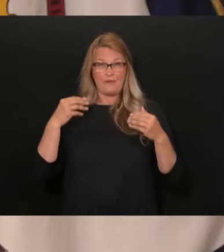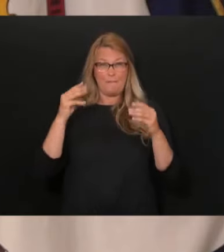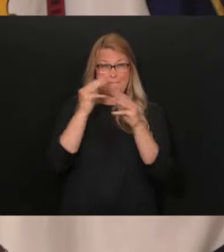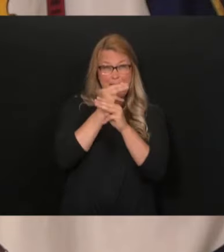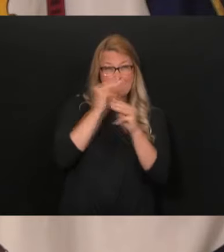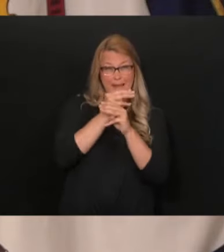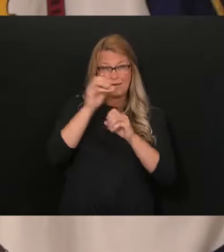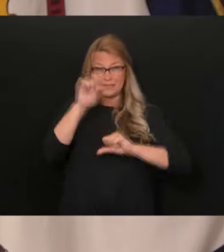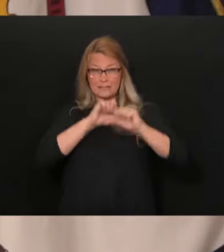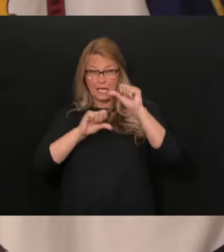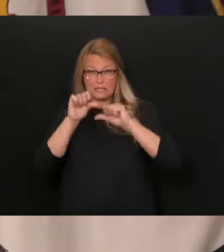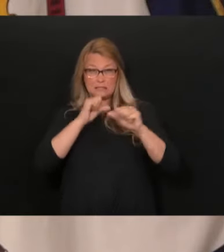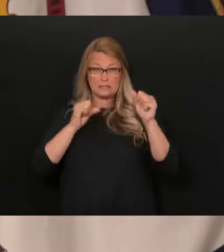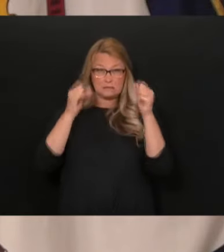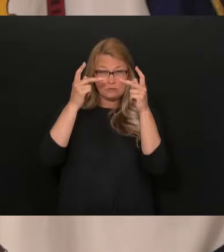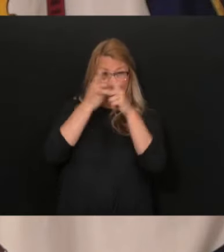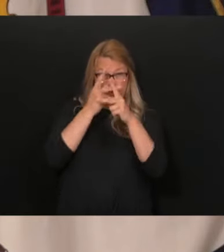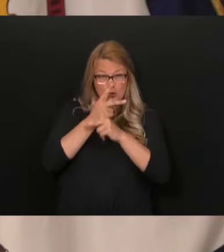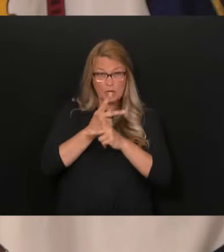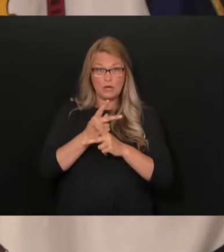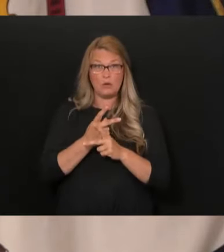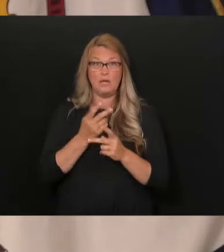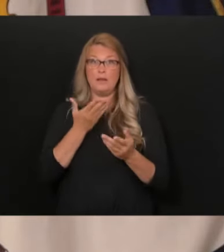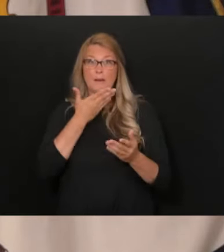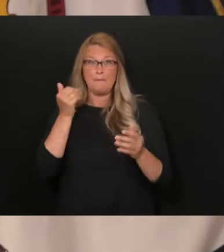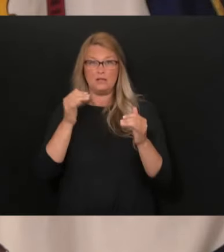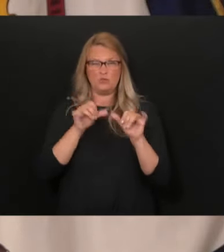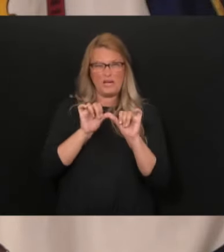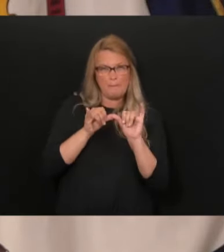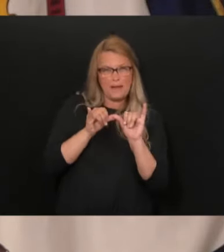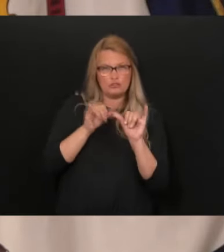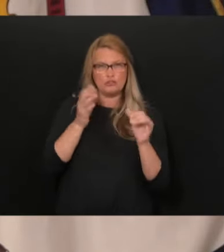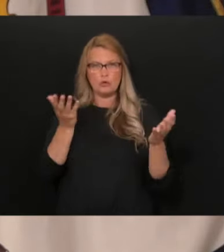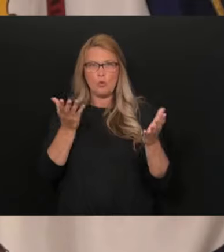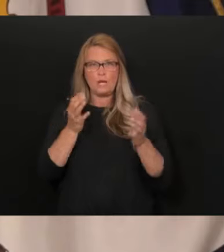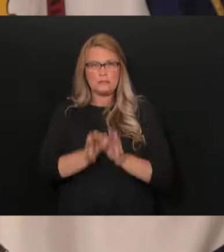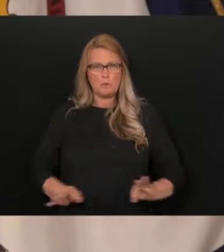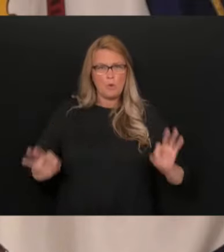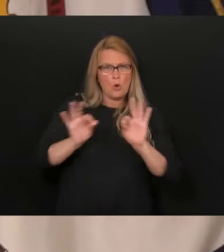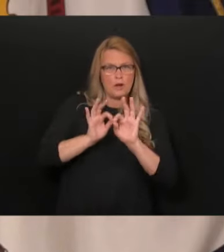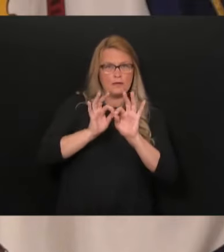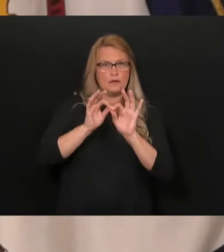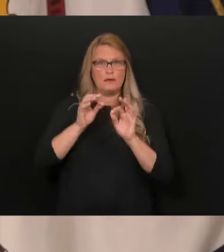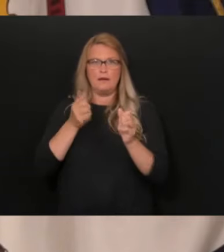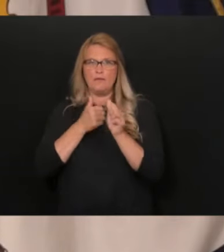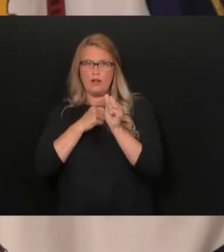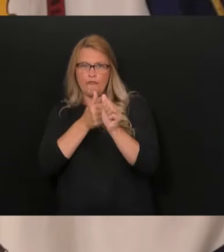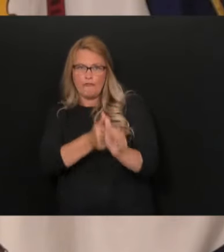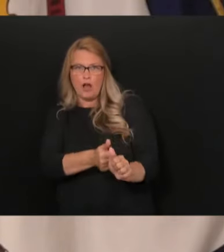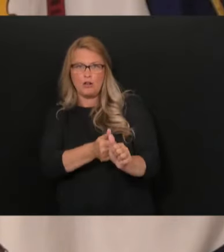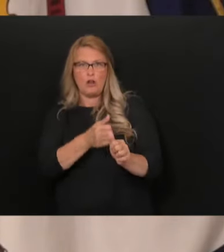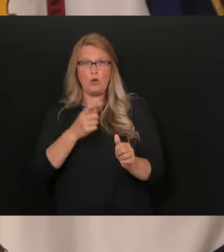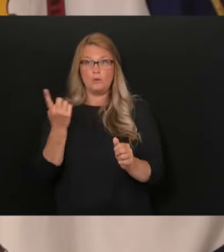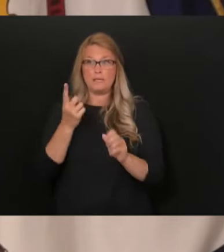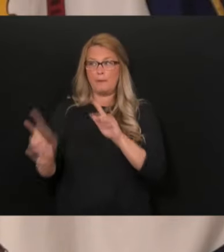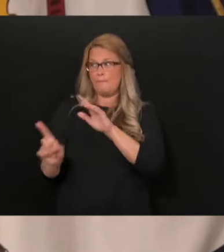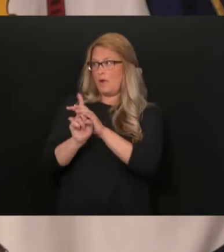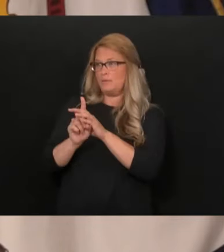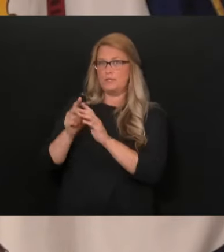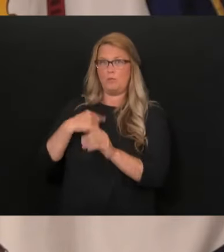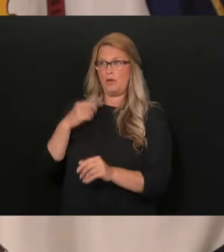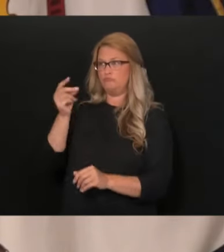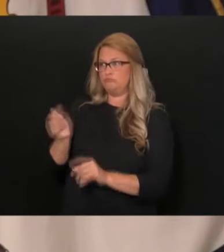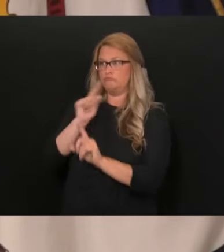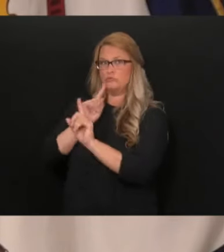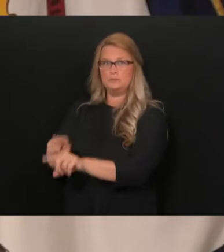scientific way to measure this. We came up with a way to run to the fire when we had an issue, and we did it. And